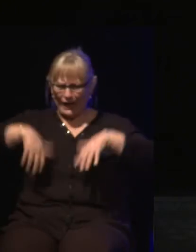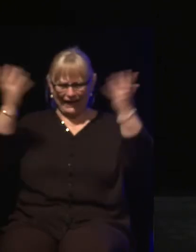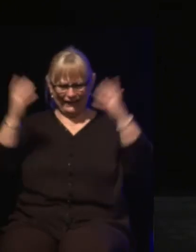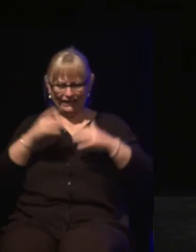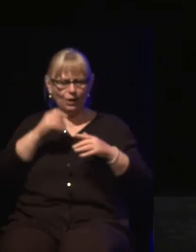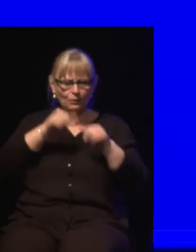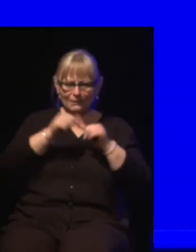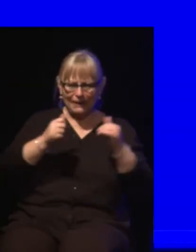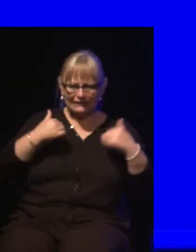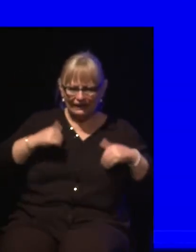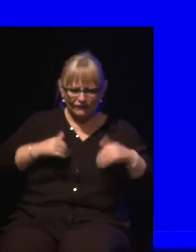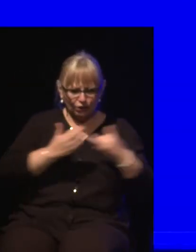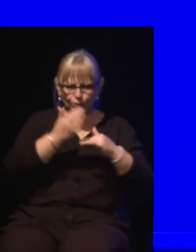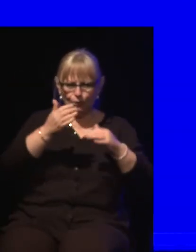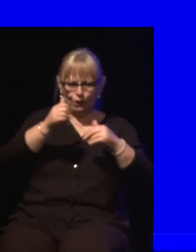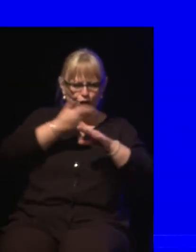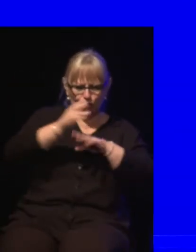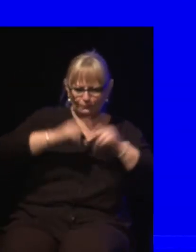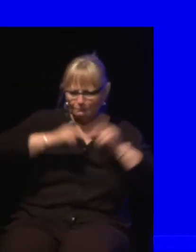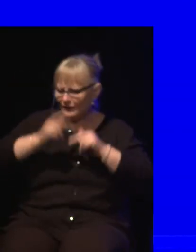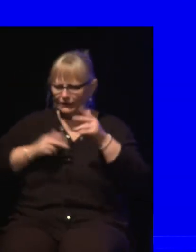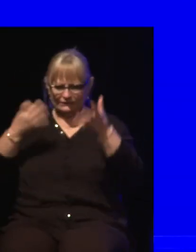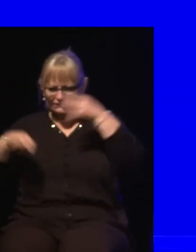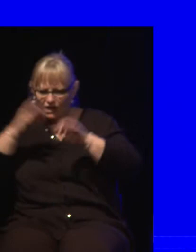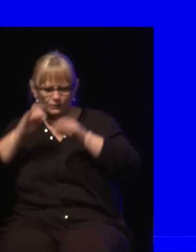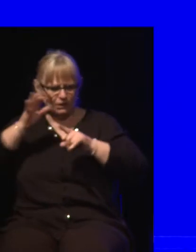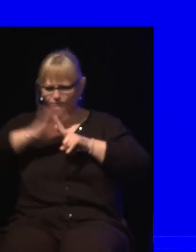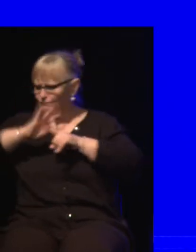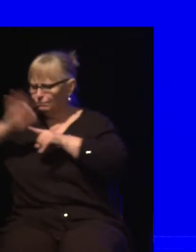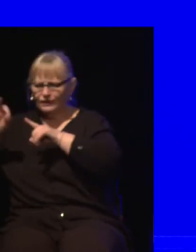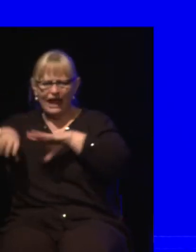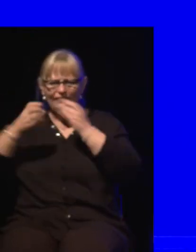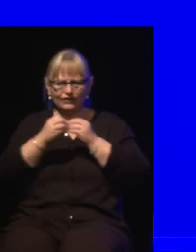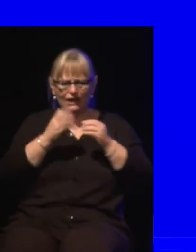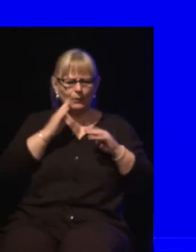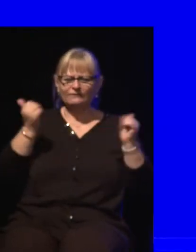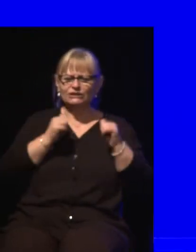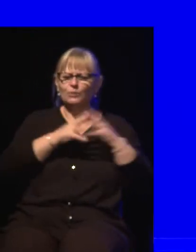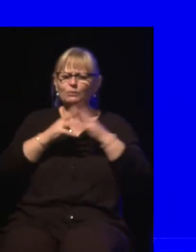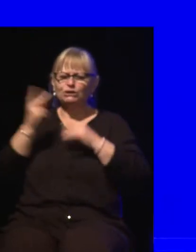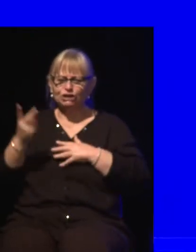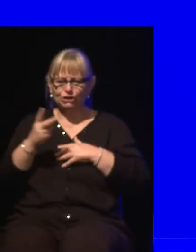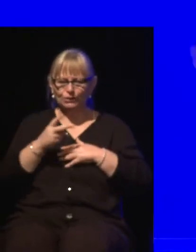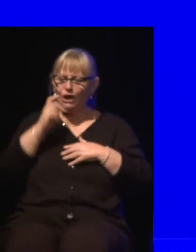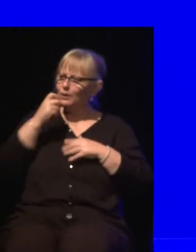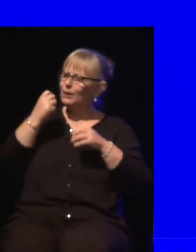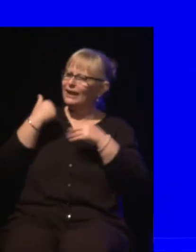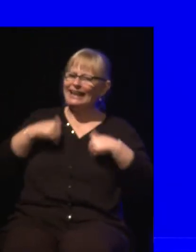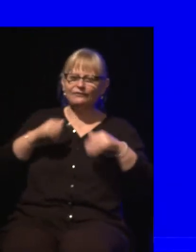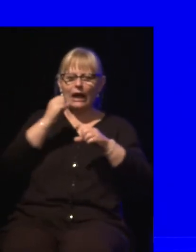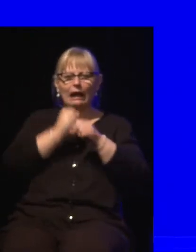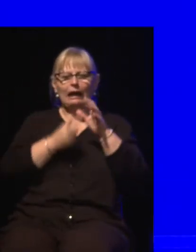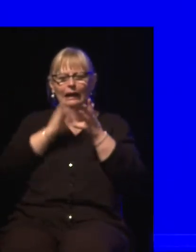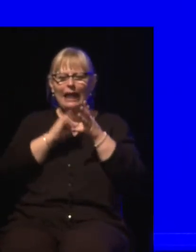through science. Throw out all the old traditional ways of living, and let's live in glass houses in the sky, right? With